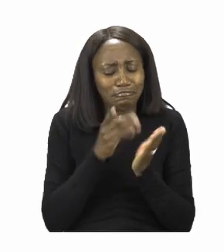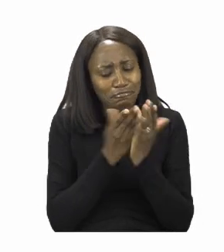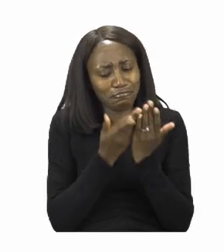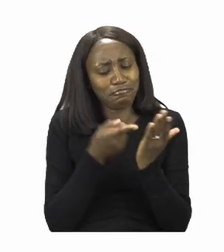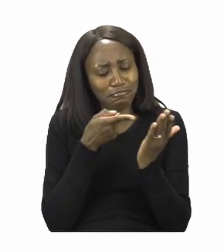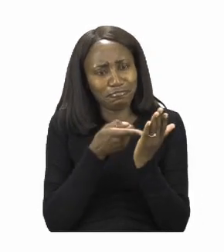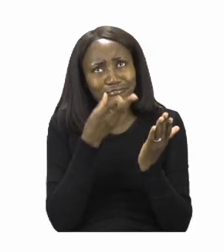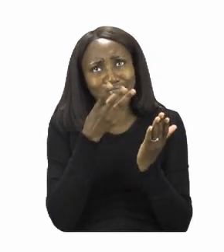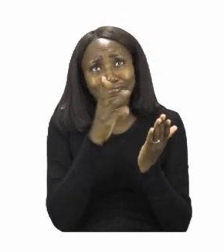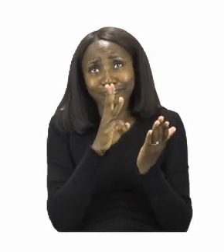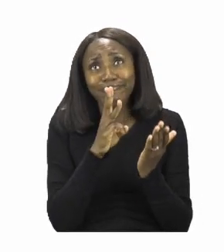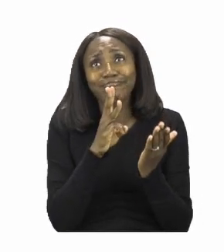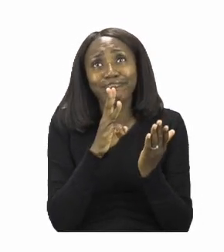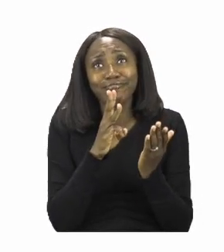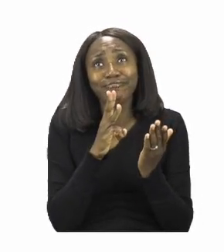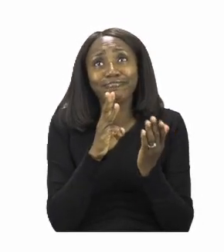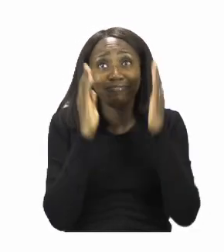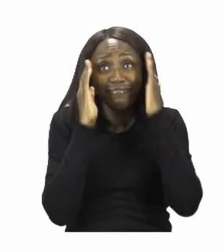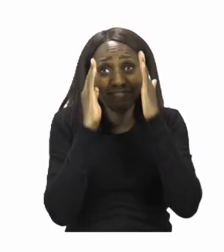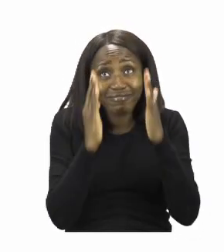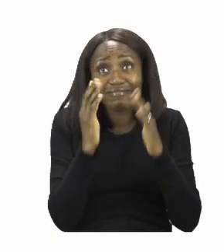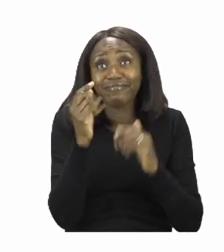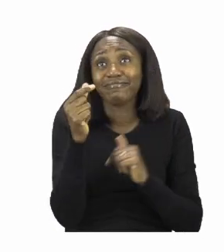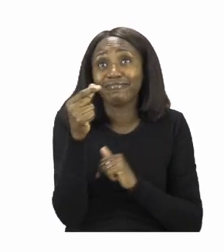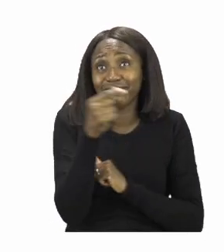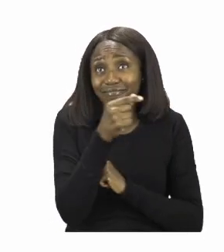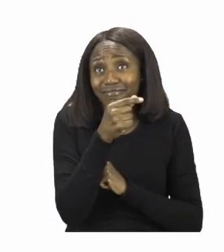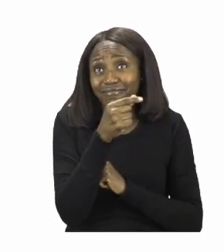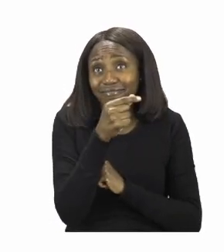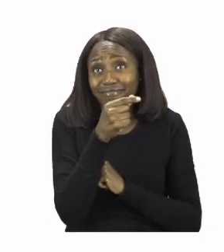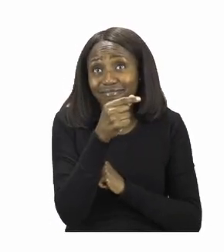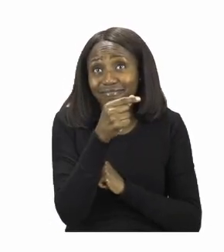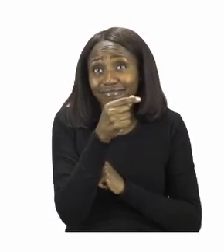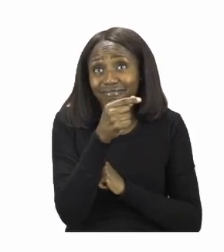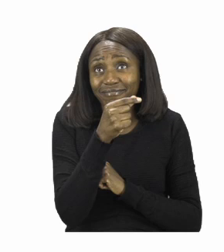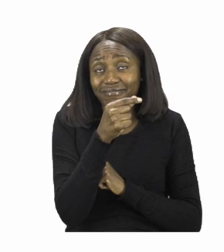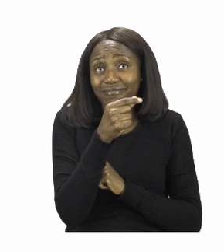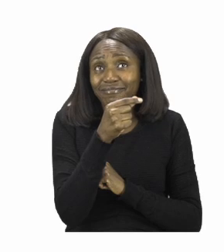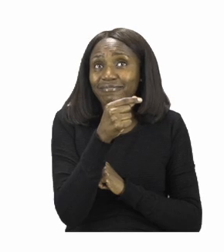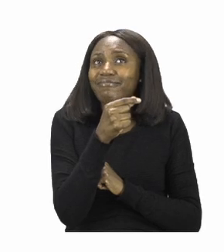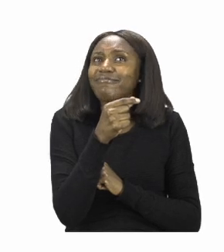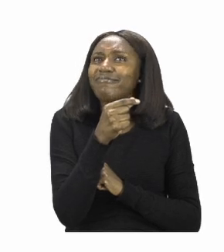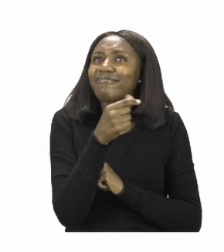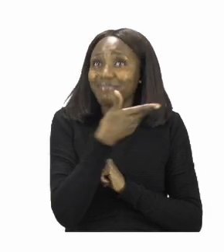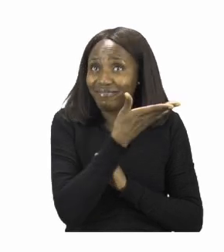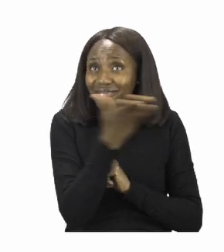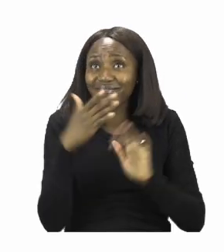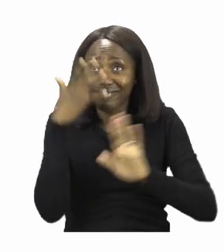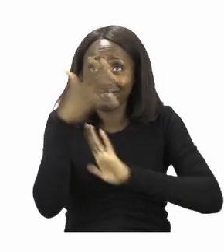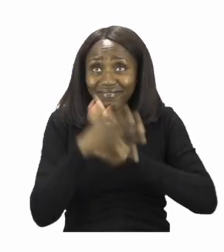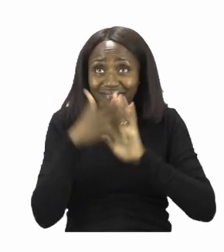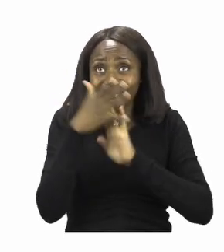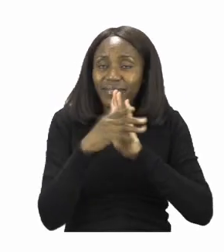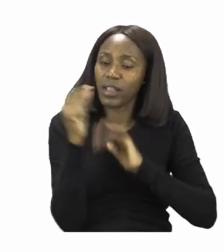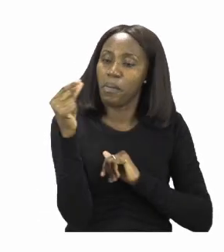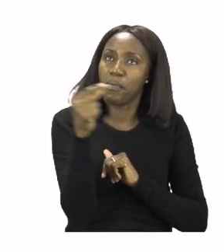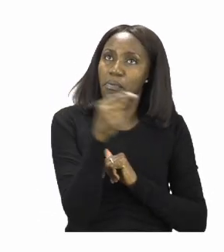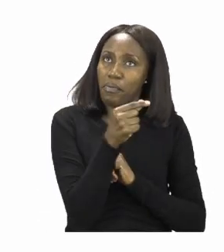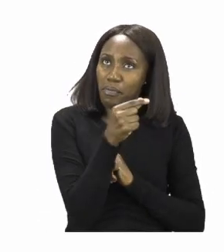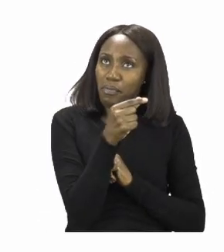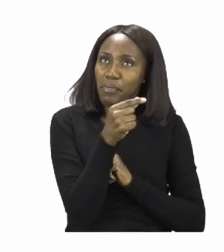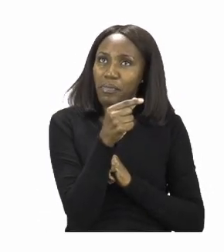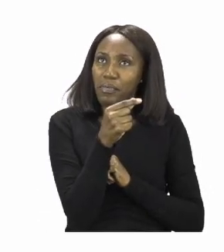doing the sound G. G. Everyone, let's say